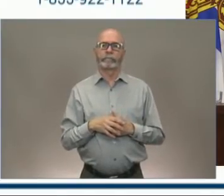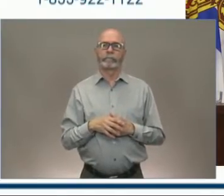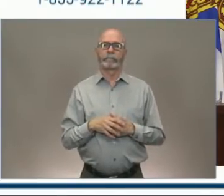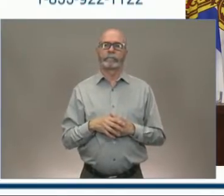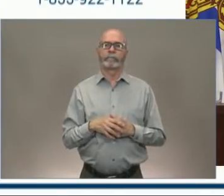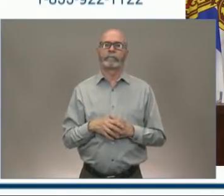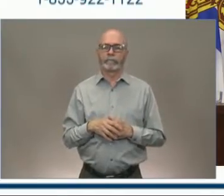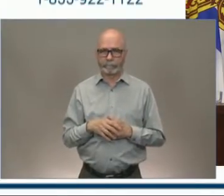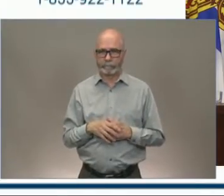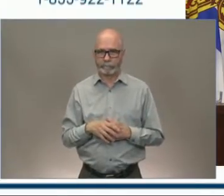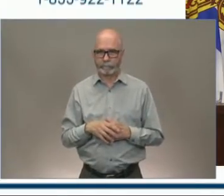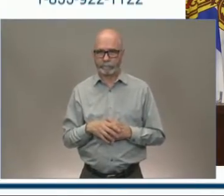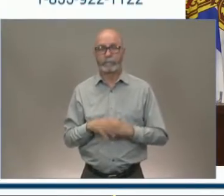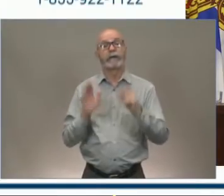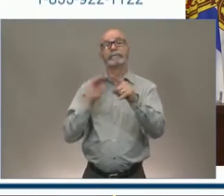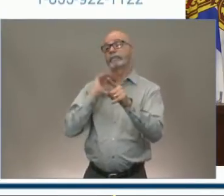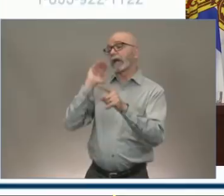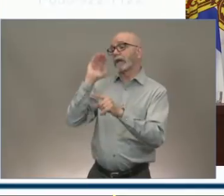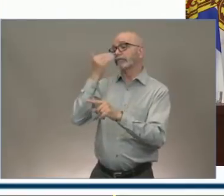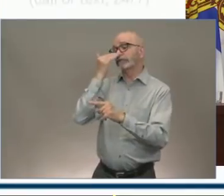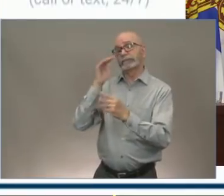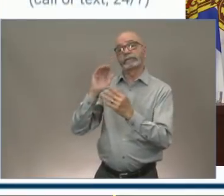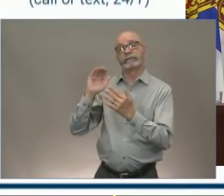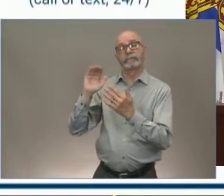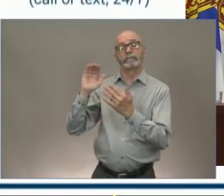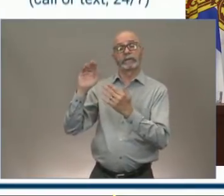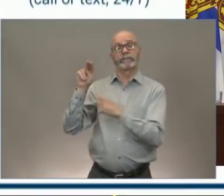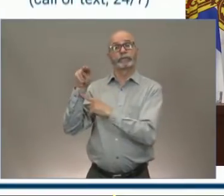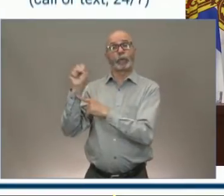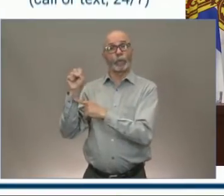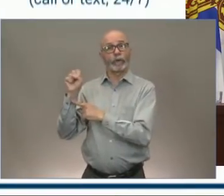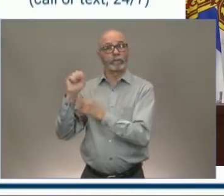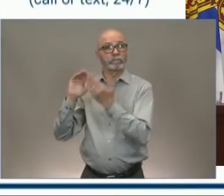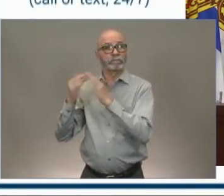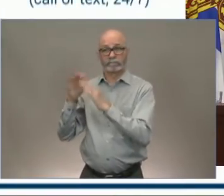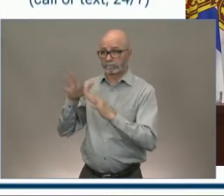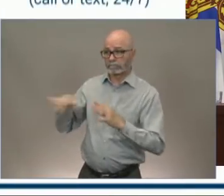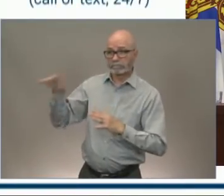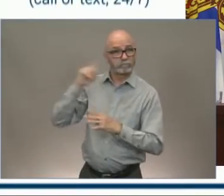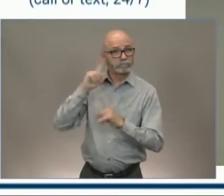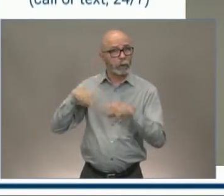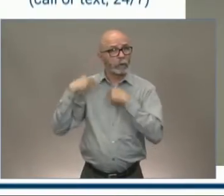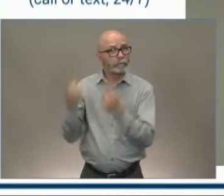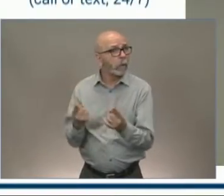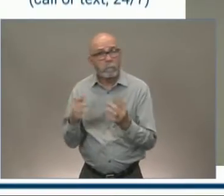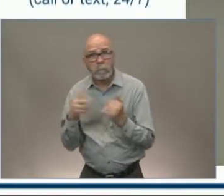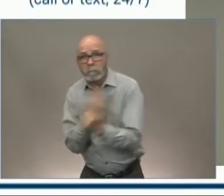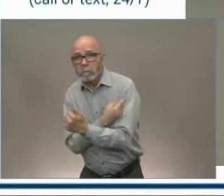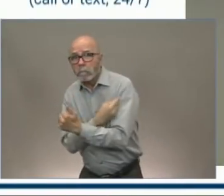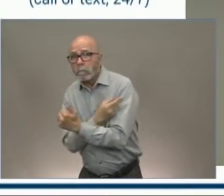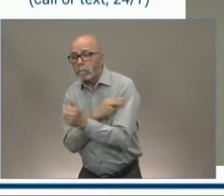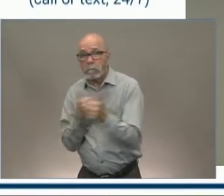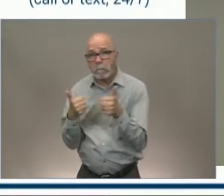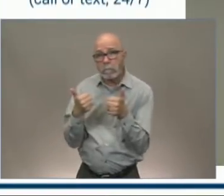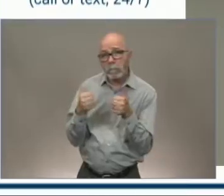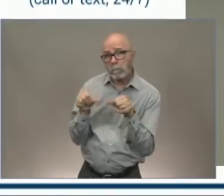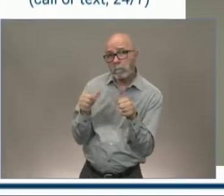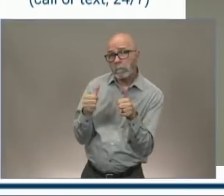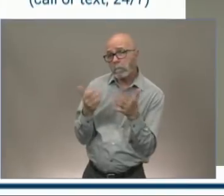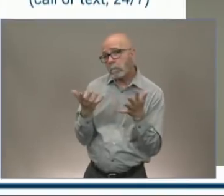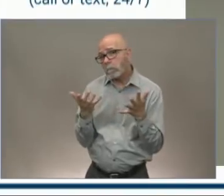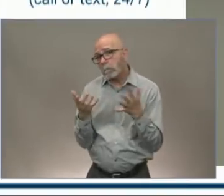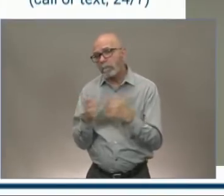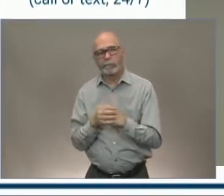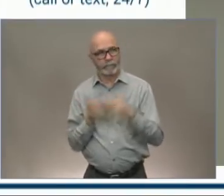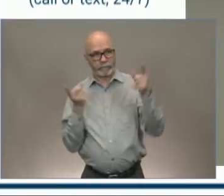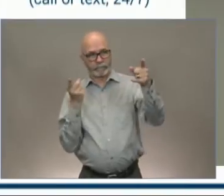still kind of being worked out last week in the last update. There was a bit of an update on that given at the technical